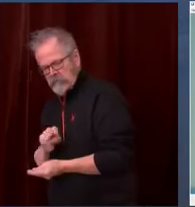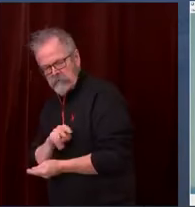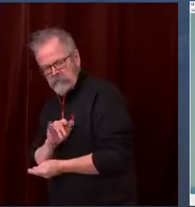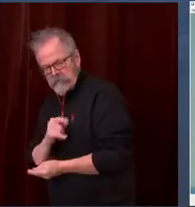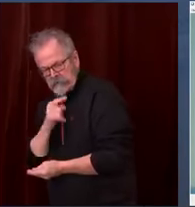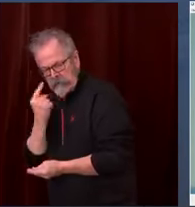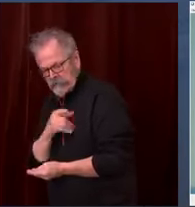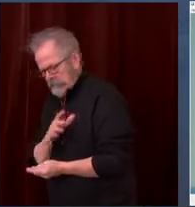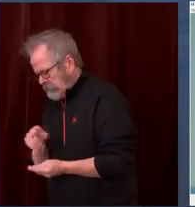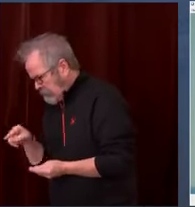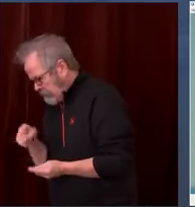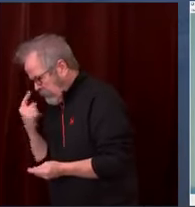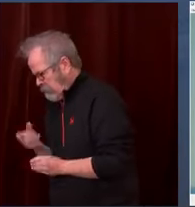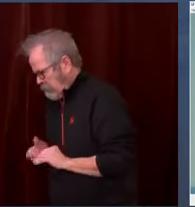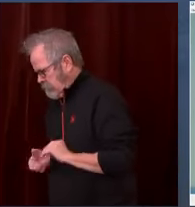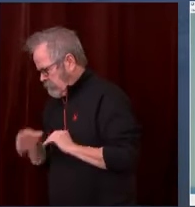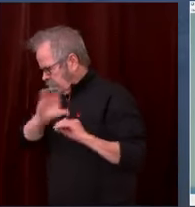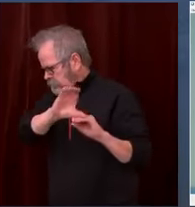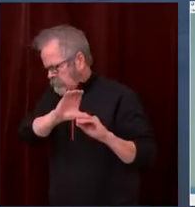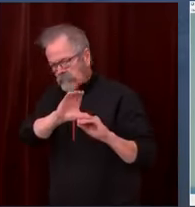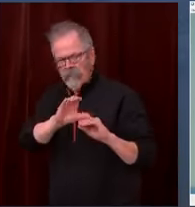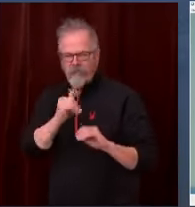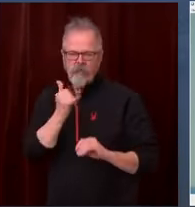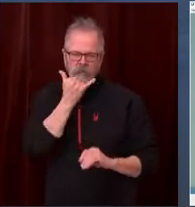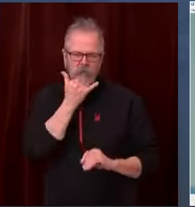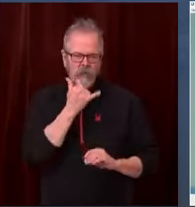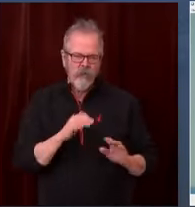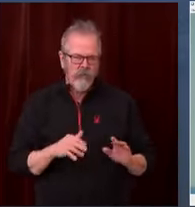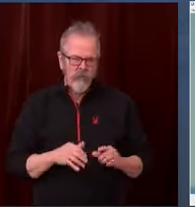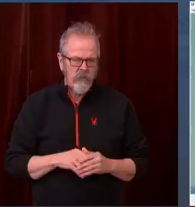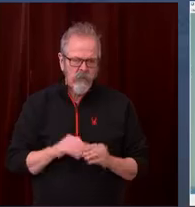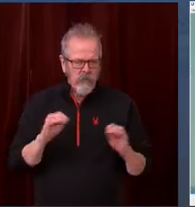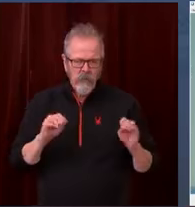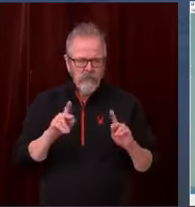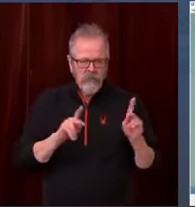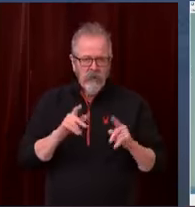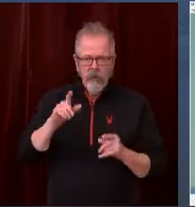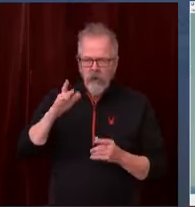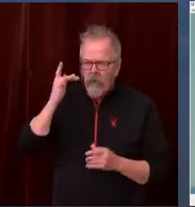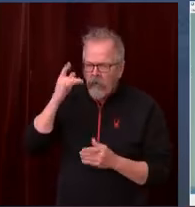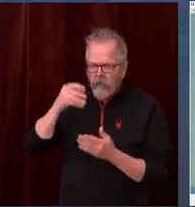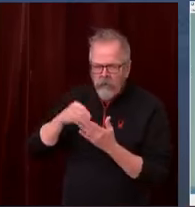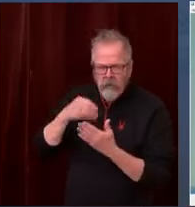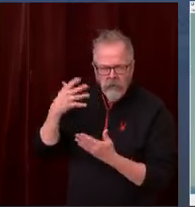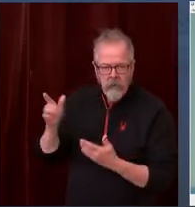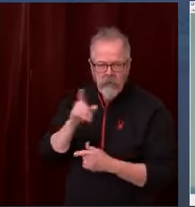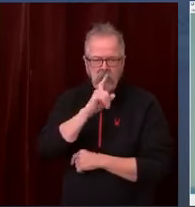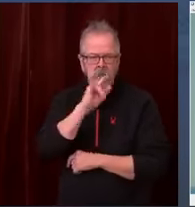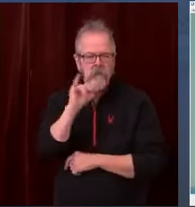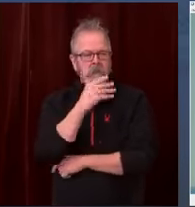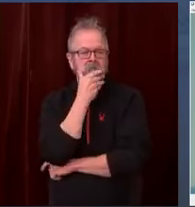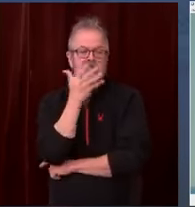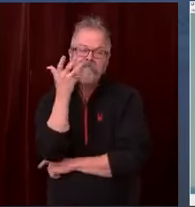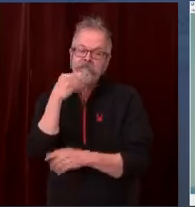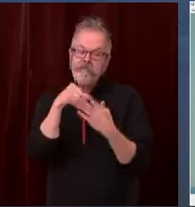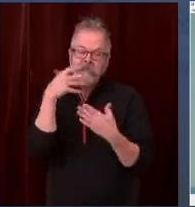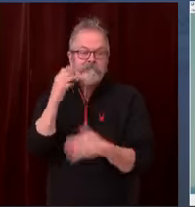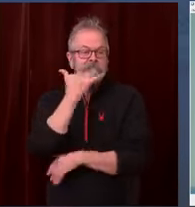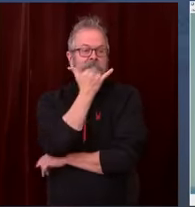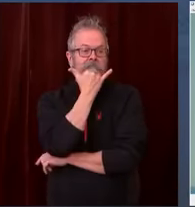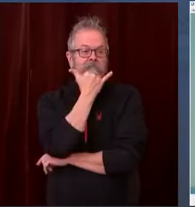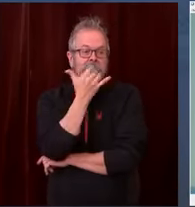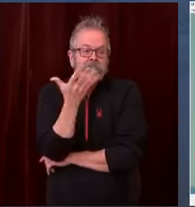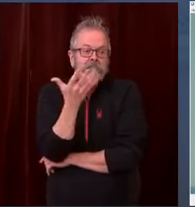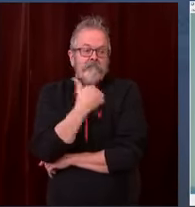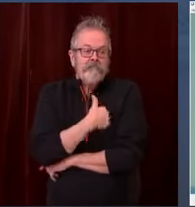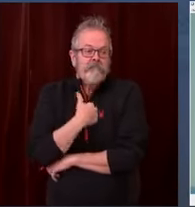particular premium that you're having to pay. We have a chance to fix that. We're going to propose that to, we are